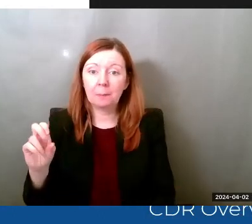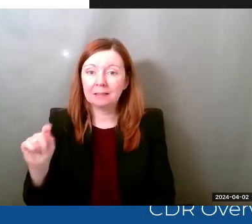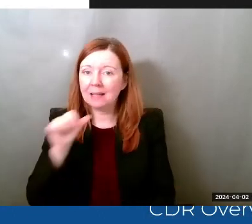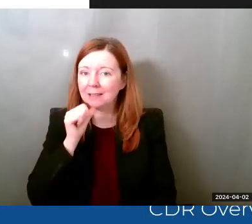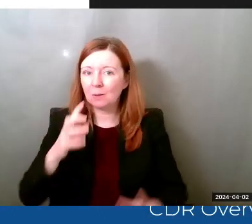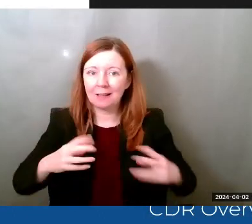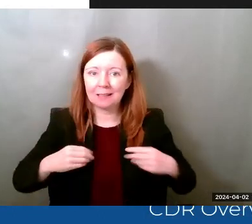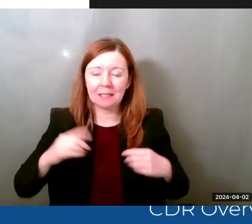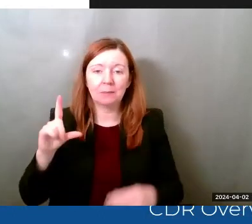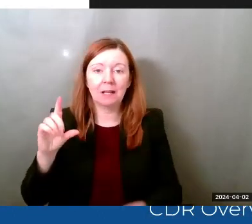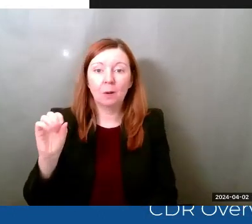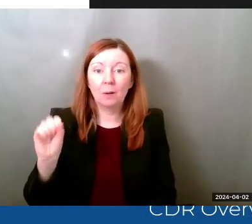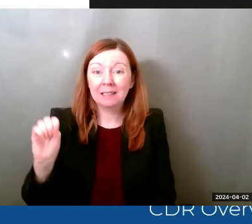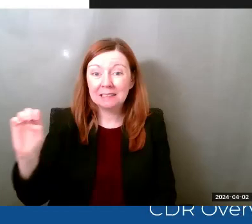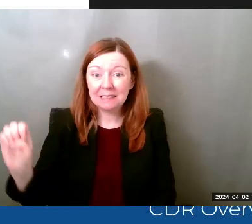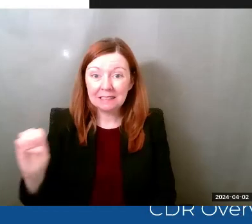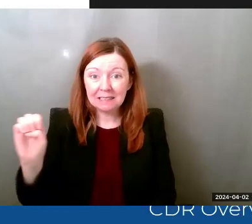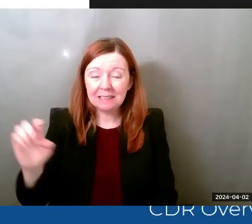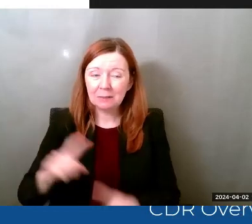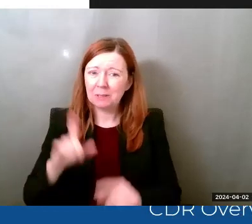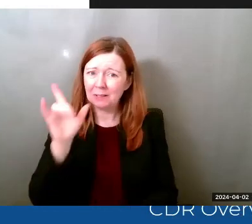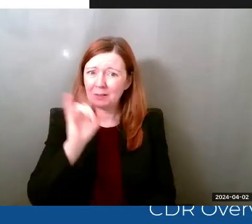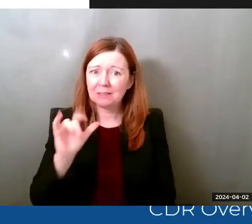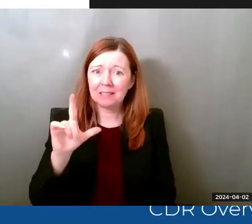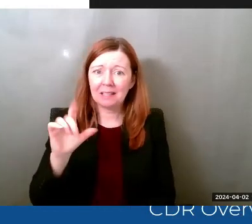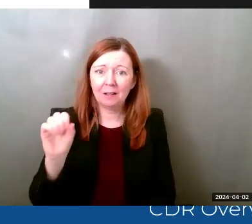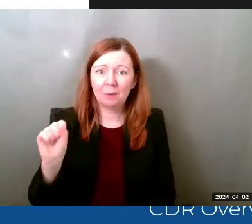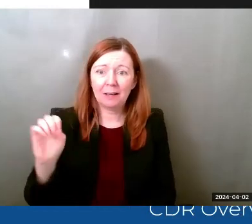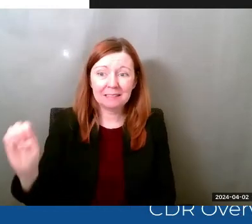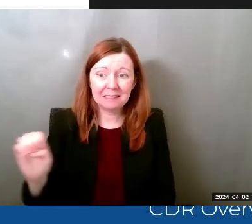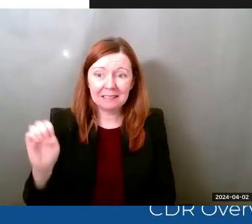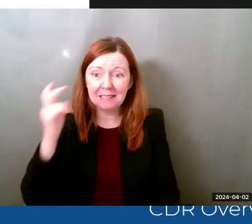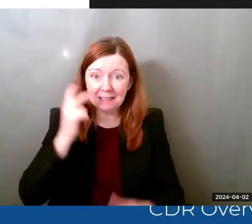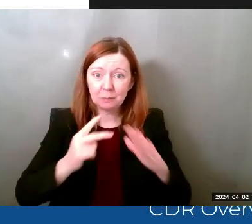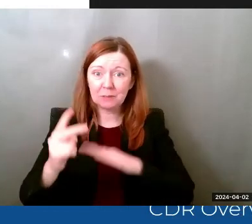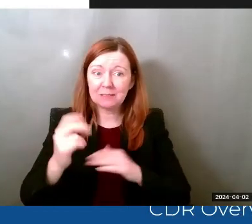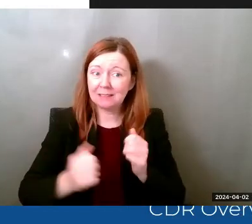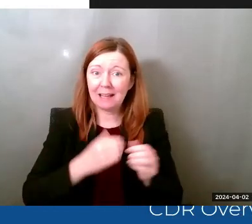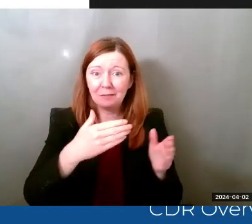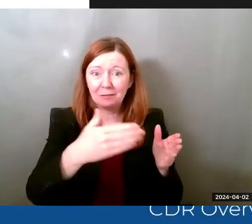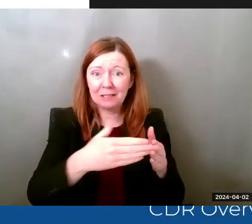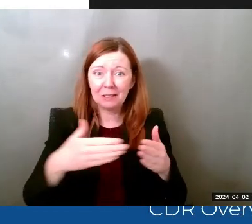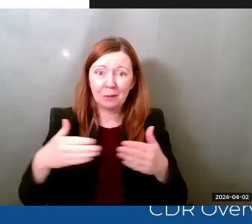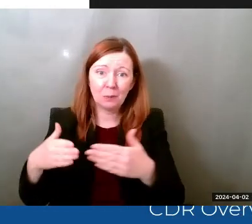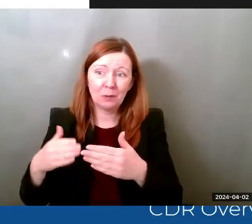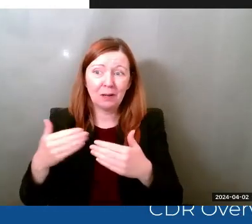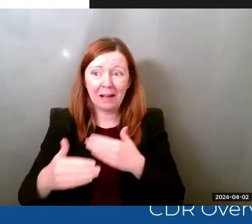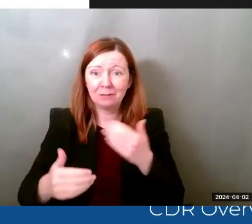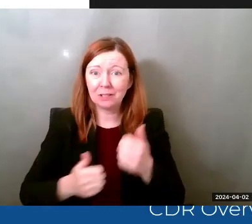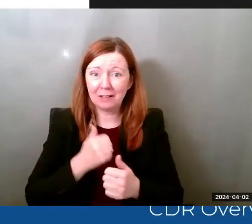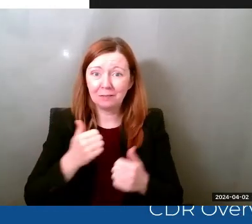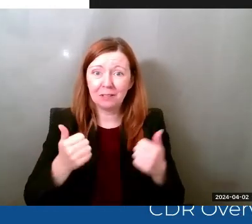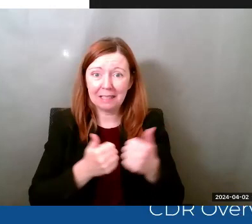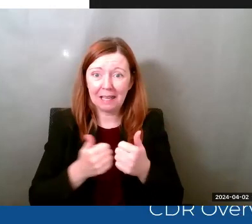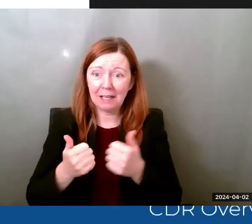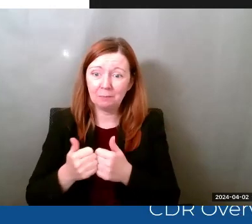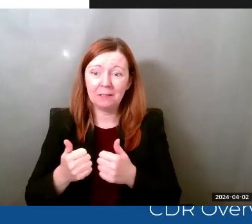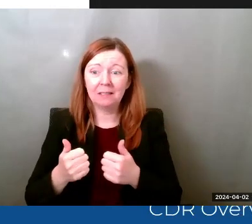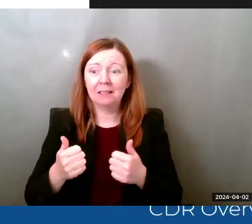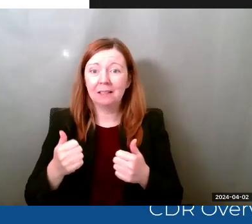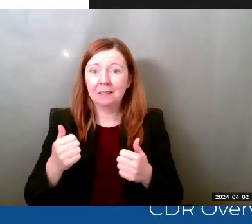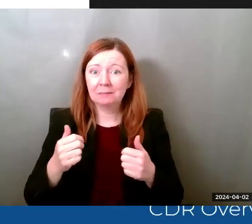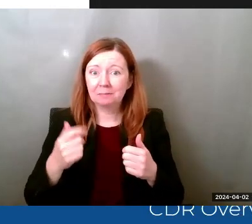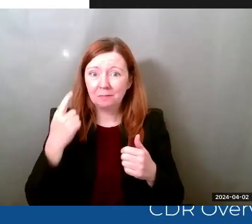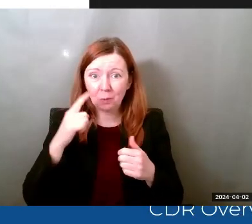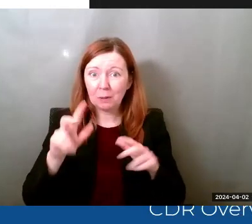LOSE, but it looks like LOSE is predicted at every street corner after every game for pedestrians. So I don't